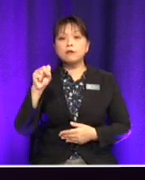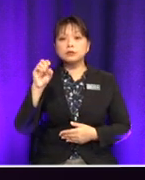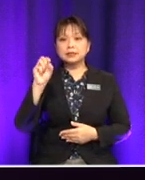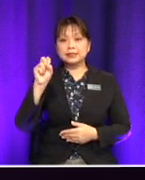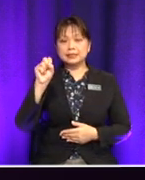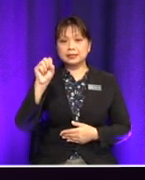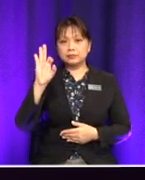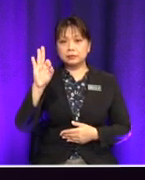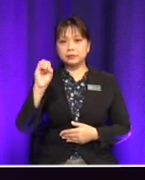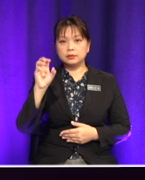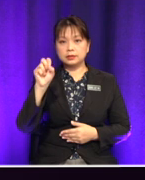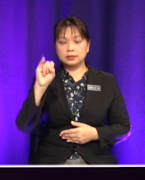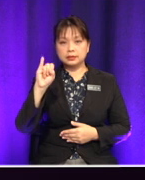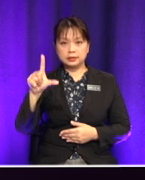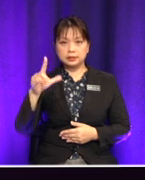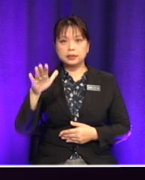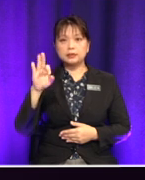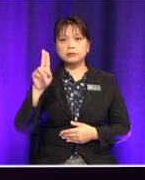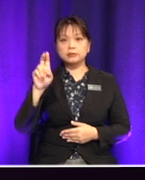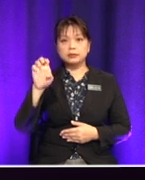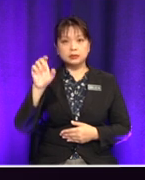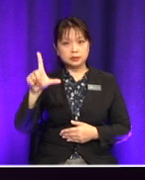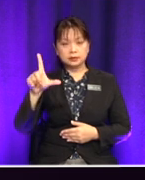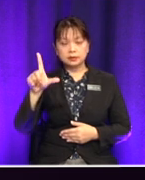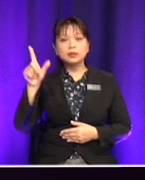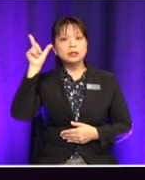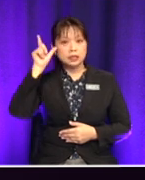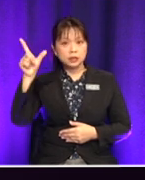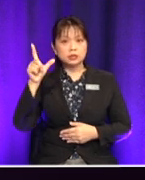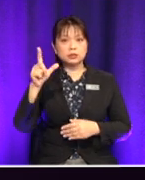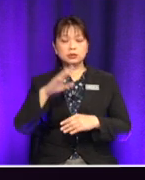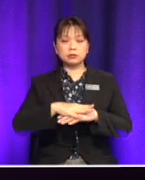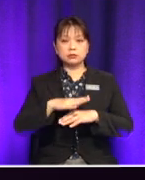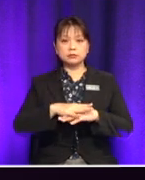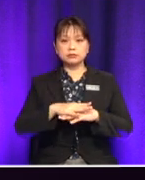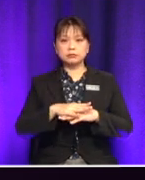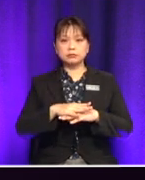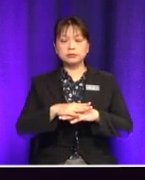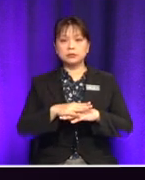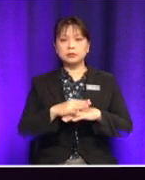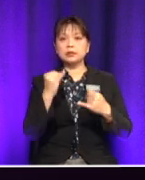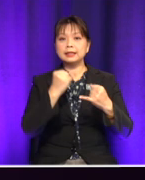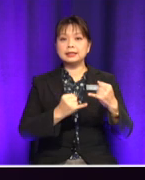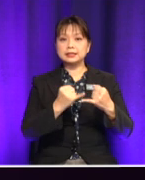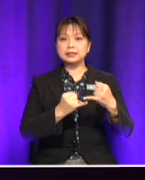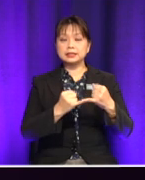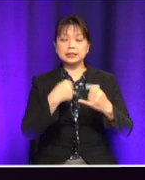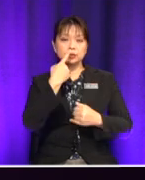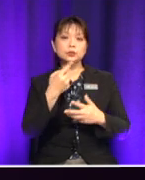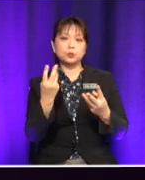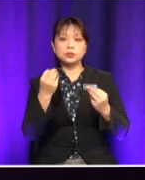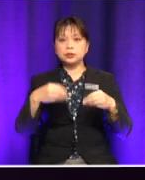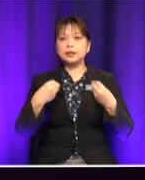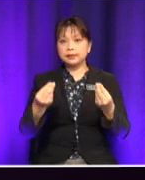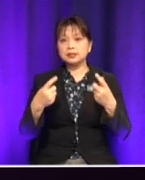keywords. Look for the crucial words, okay, guys? Mm-hmm. All right, now we have come to the last question. What are the keywords, guys? Anyone wants to give it a